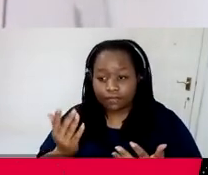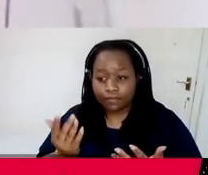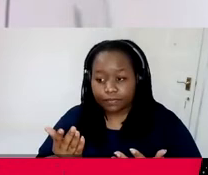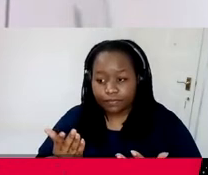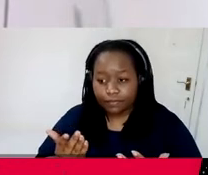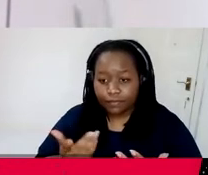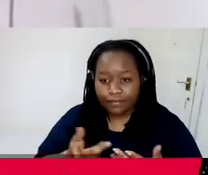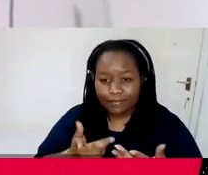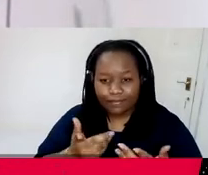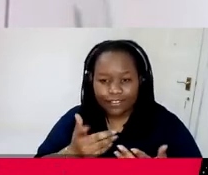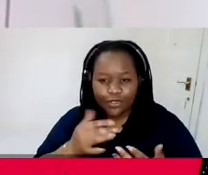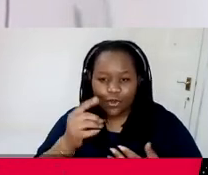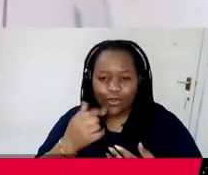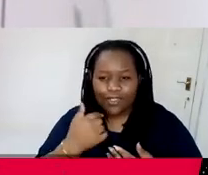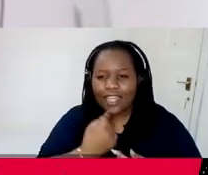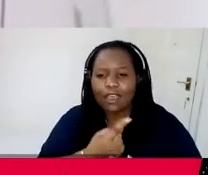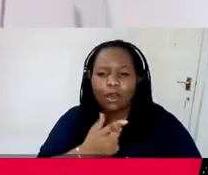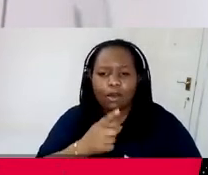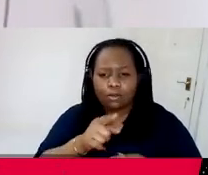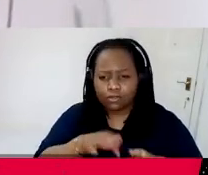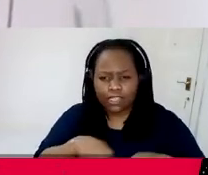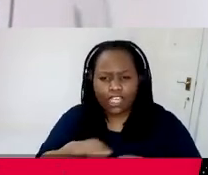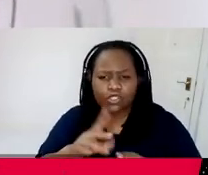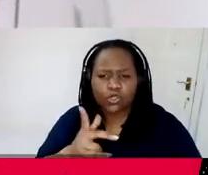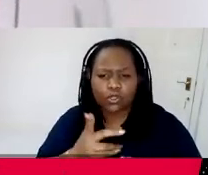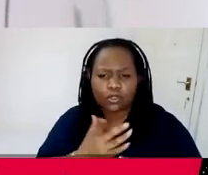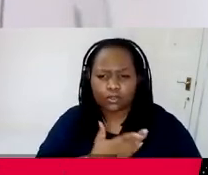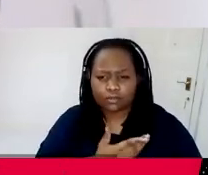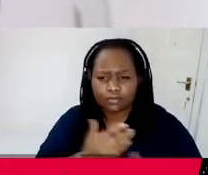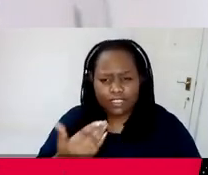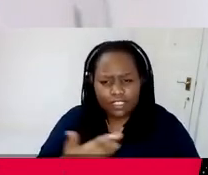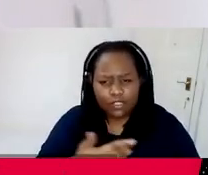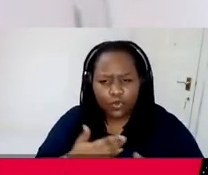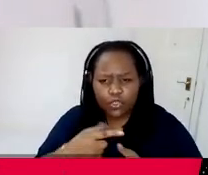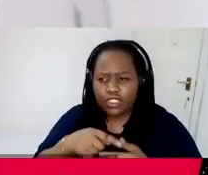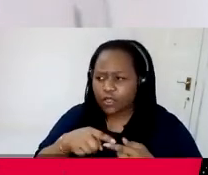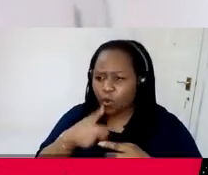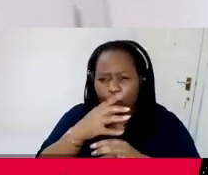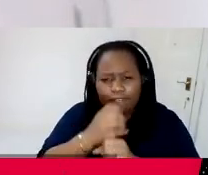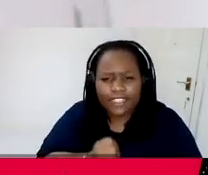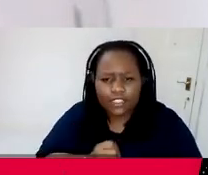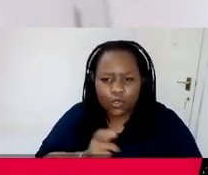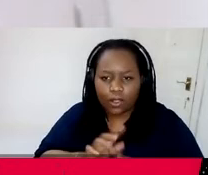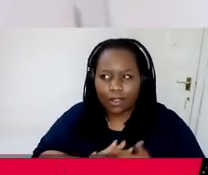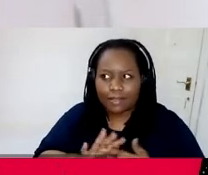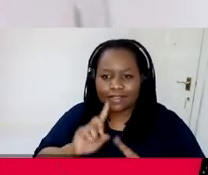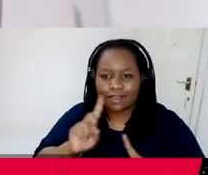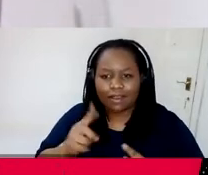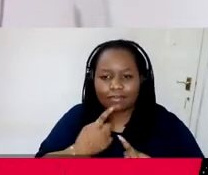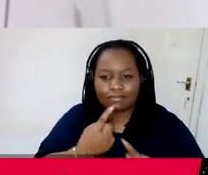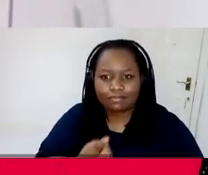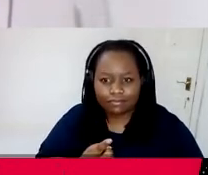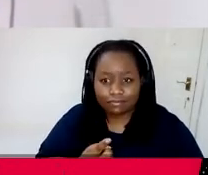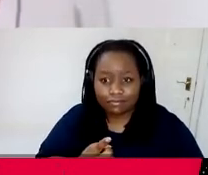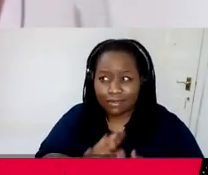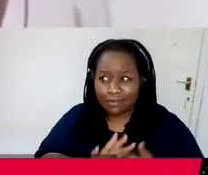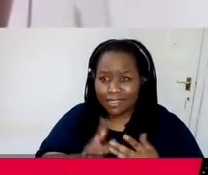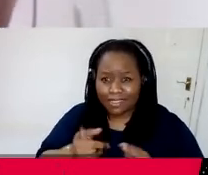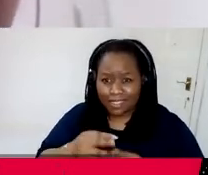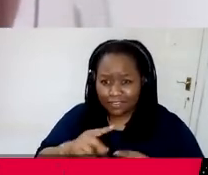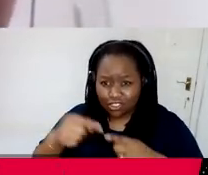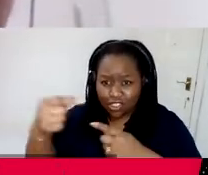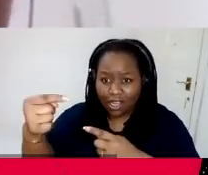the Information Commissioner can often find in your favour, because the Information Commissioner, which has is supposed to have an